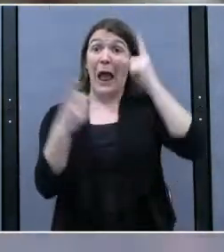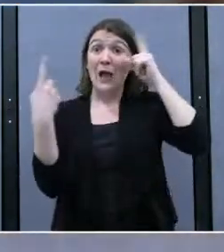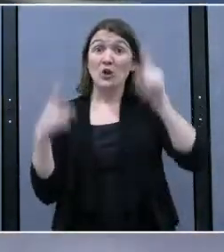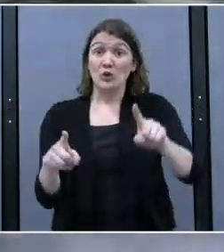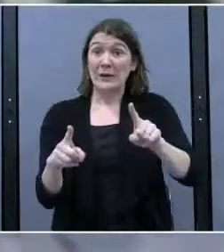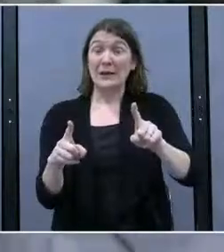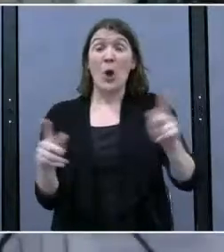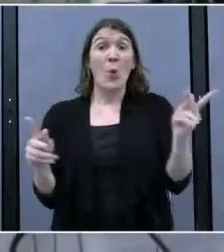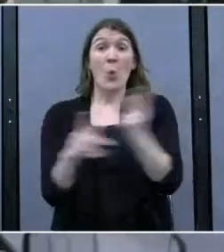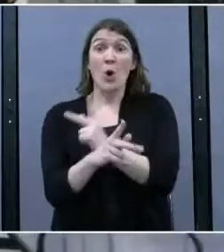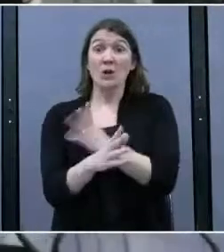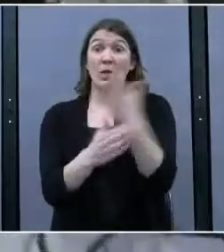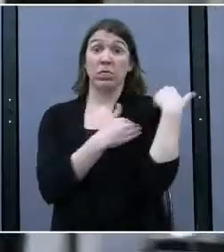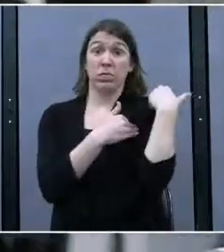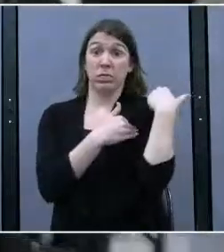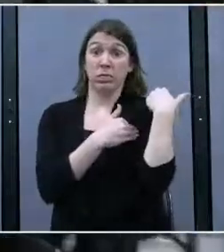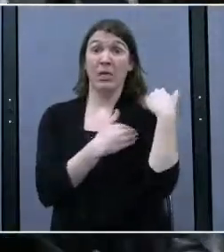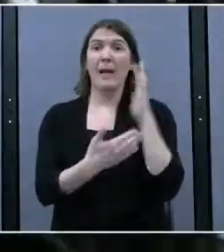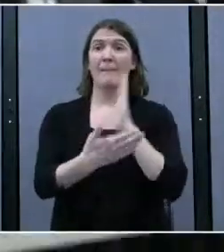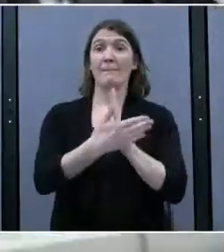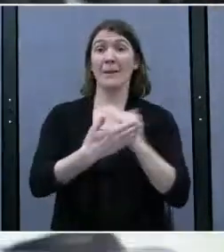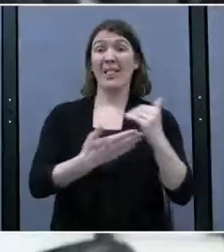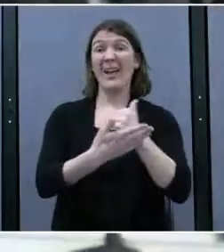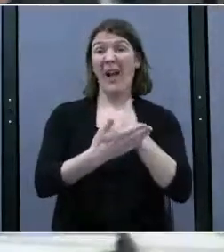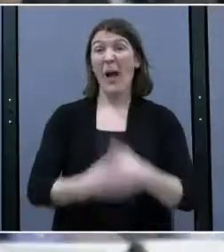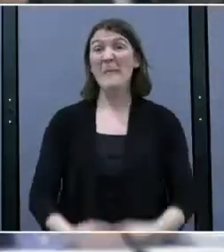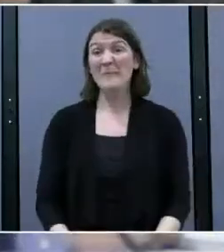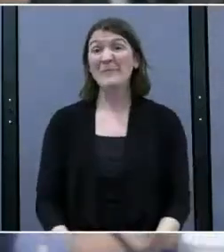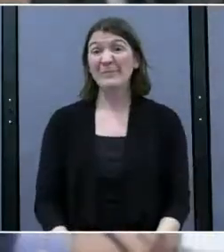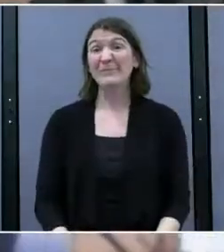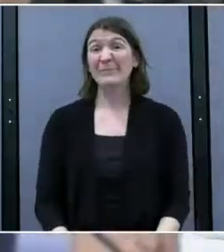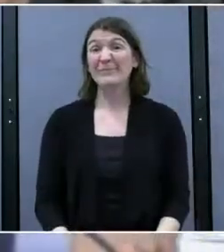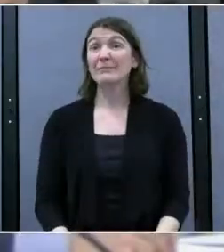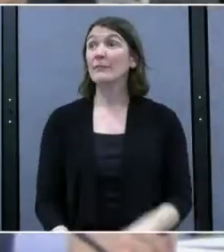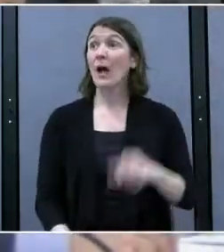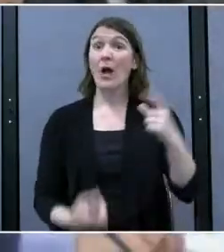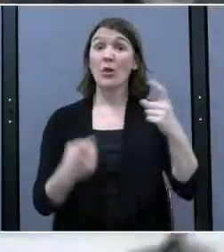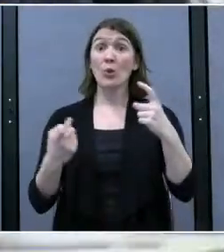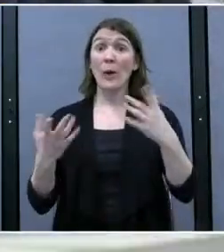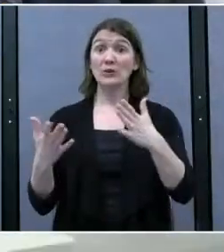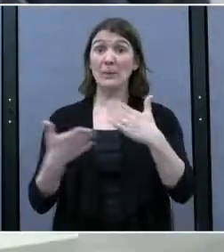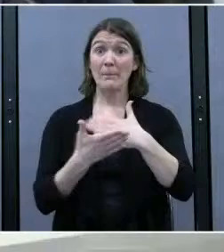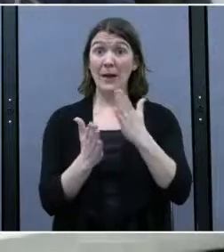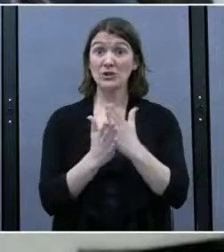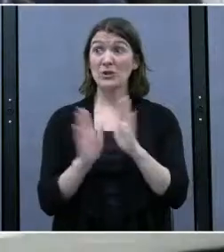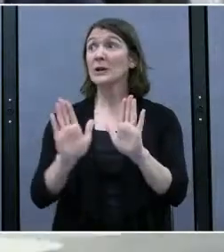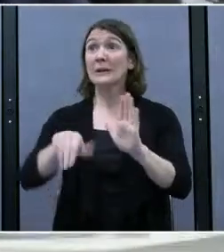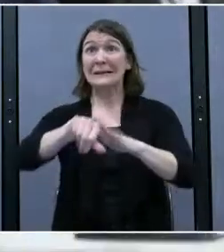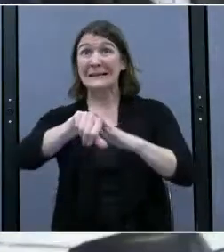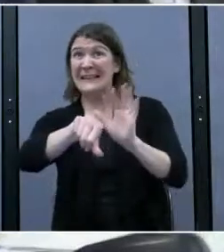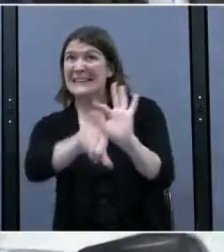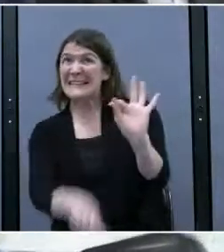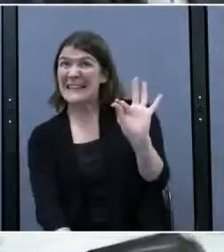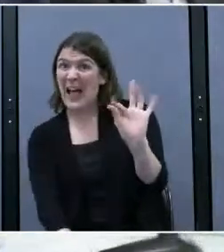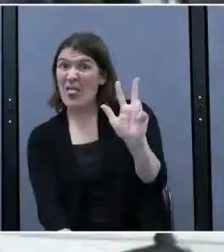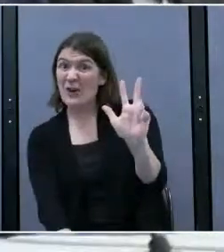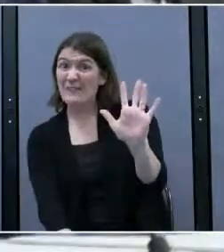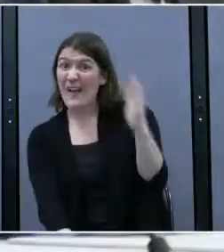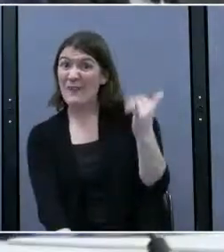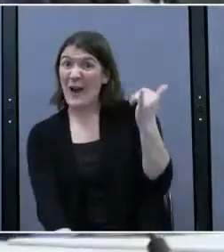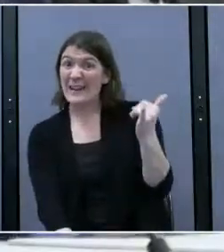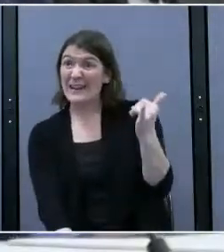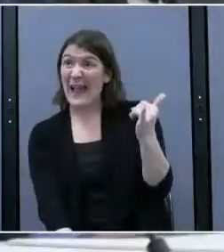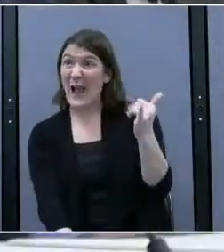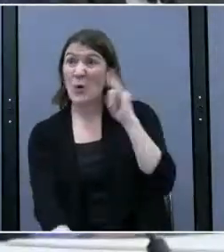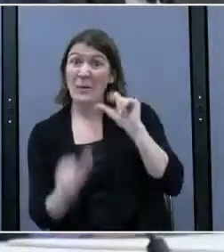would be borne most by those in the middle, absolutely. Other questions on the budget? And I want to note that it's like 9:35. We've been going